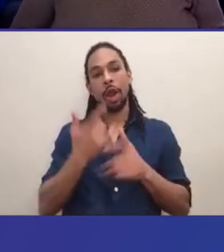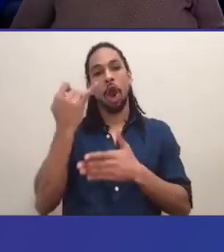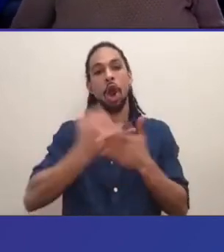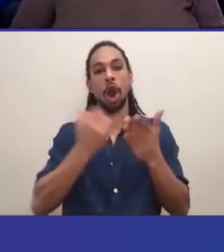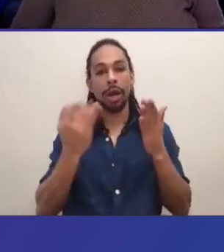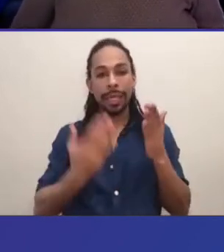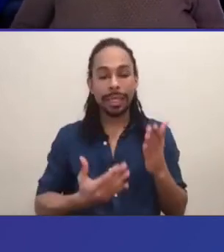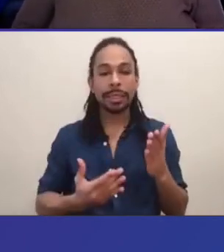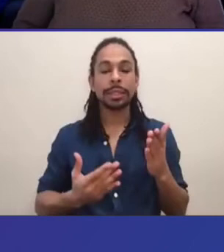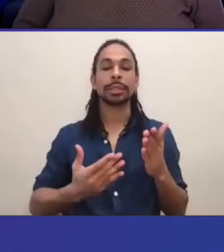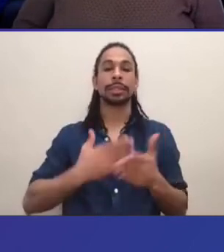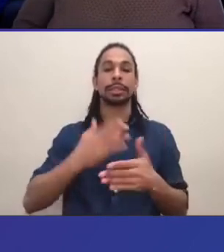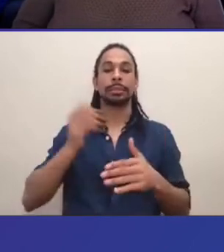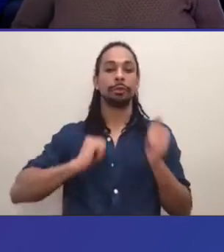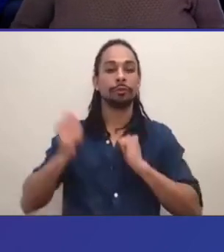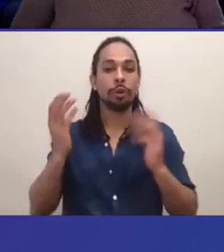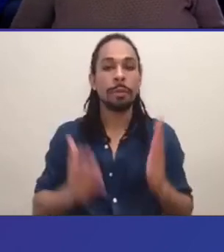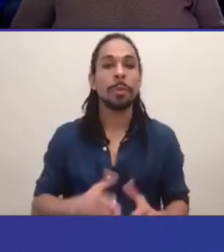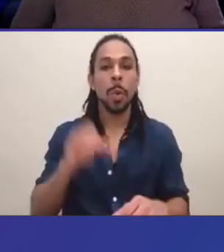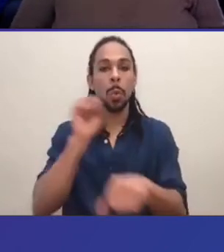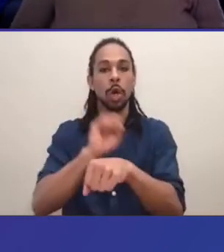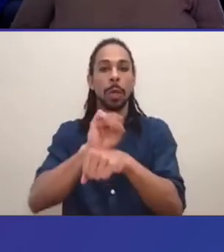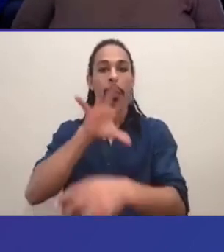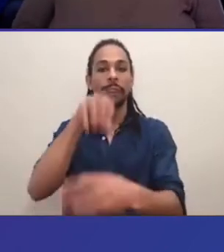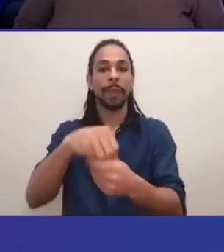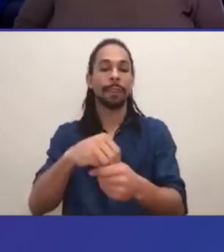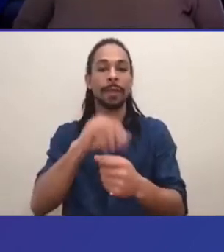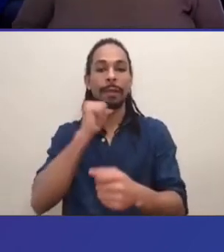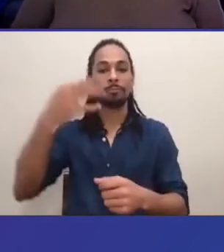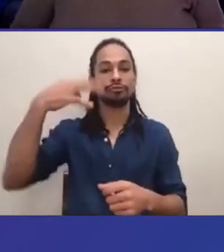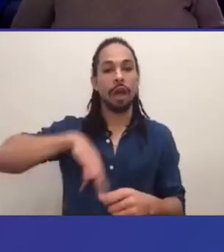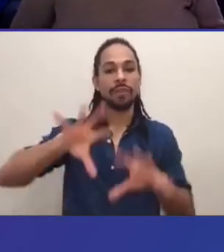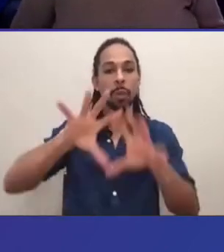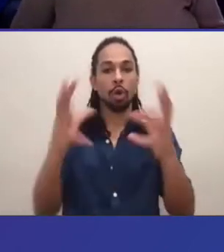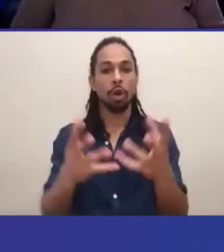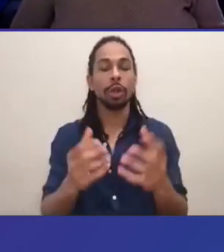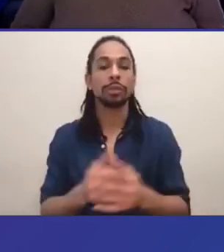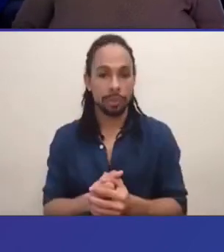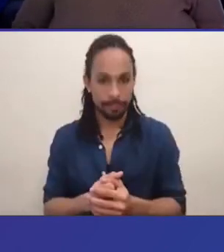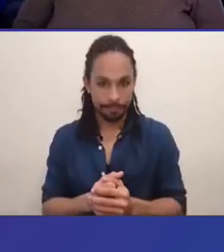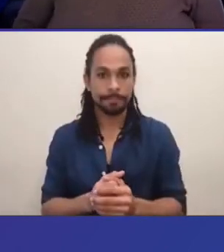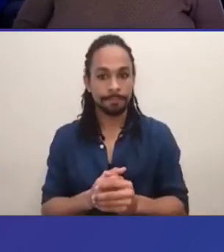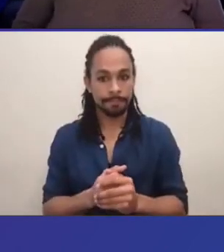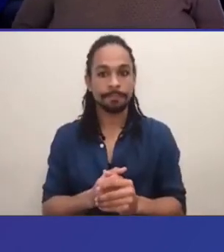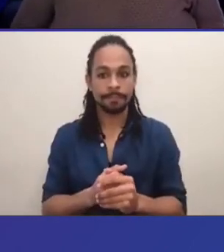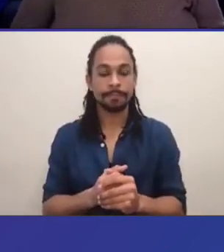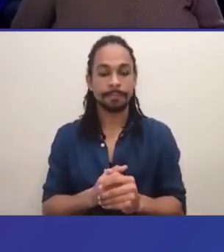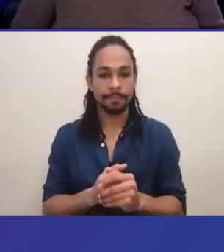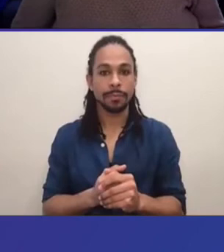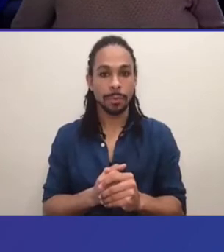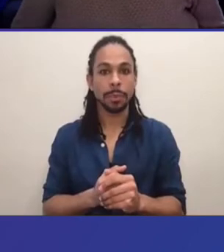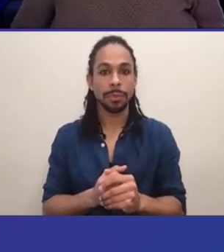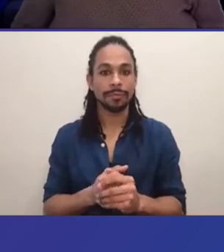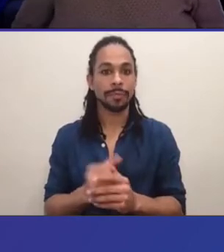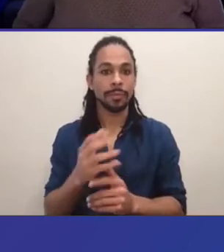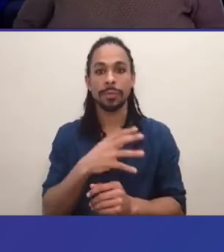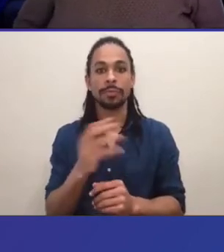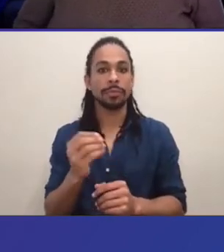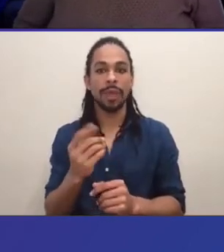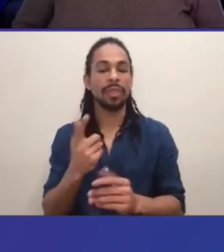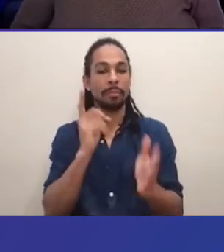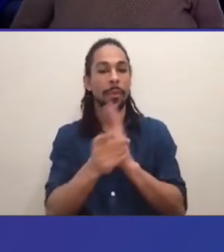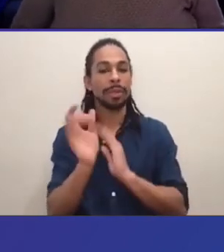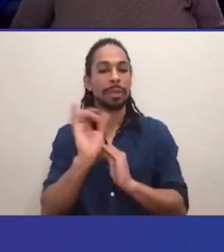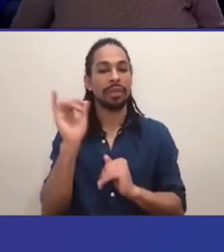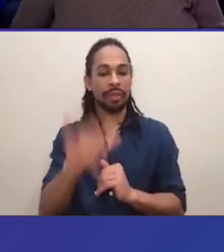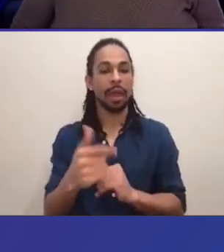artist, performer working within this kind of nonprofit realm. And it's just, in moments like that, I'm